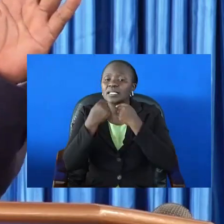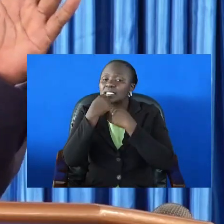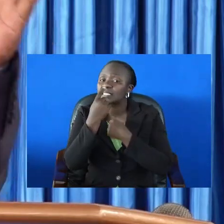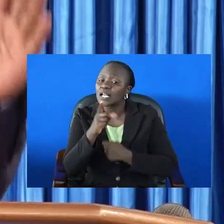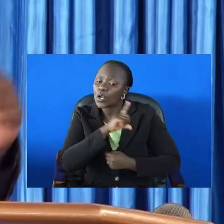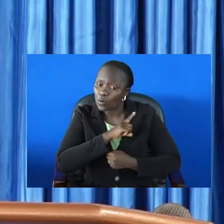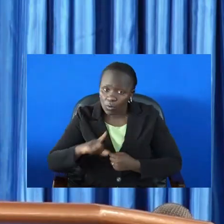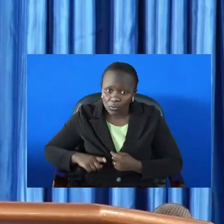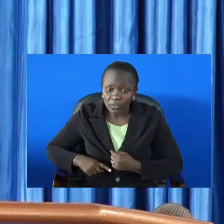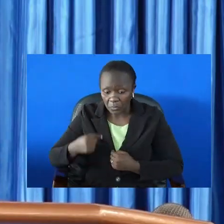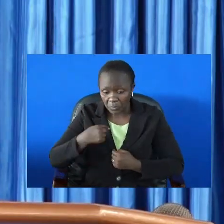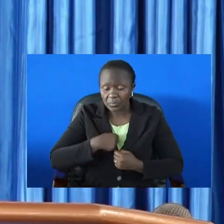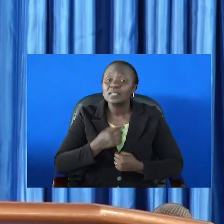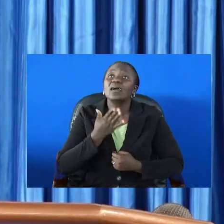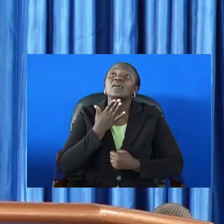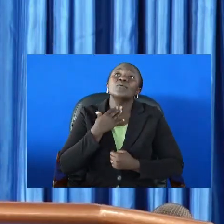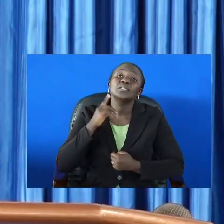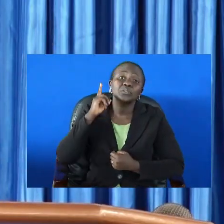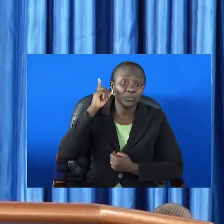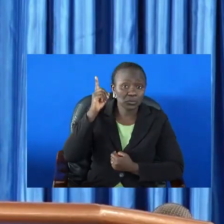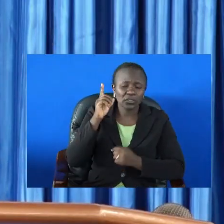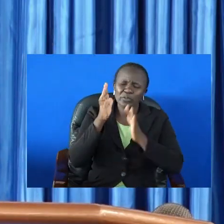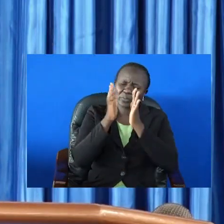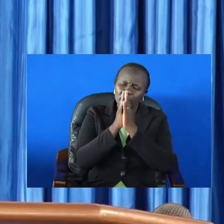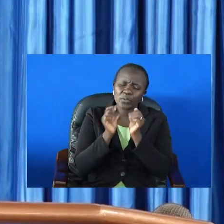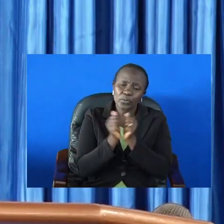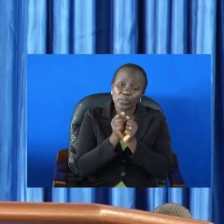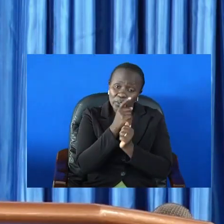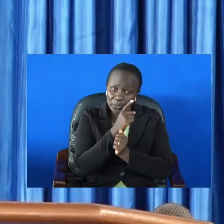Lord, I need you. And I want to pray with you.